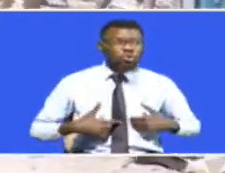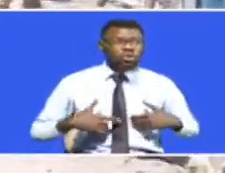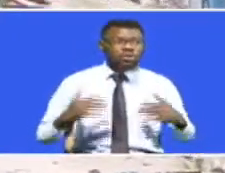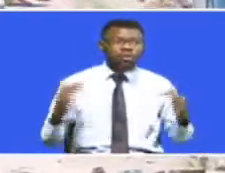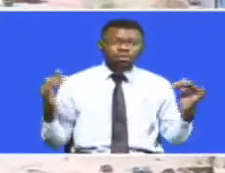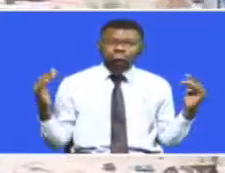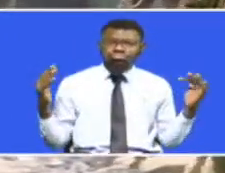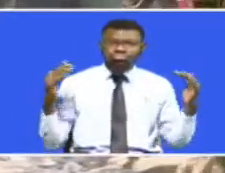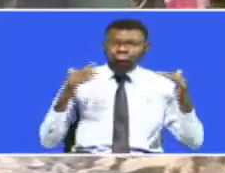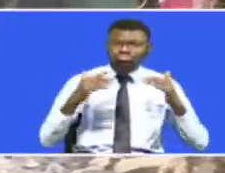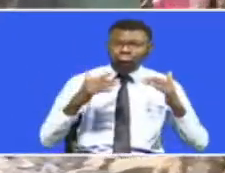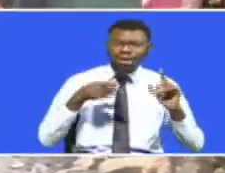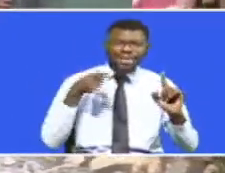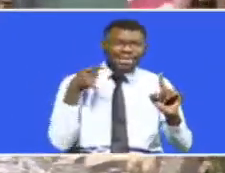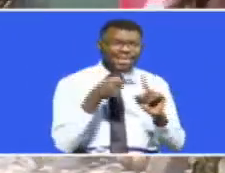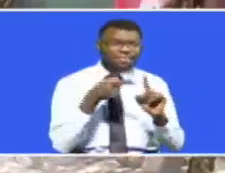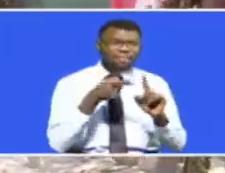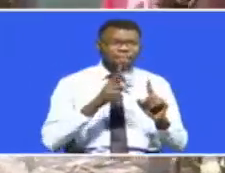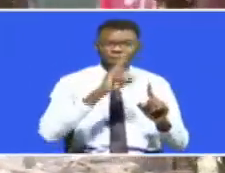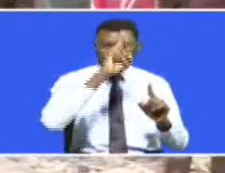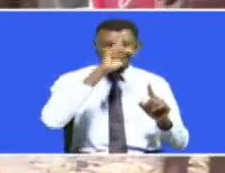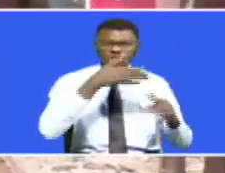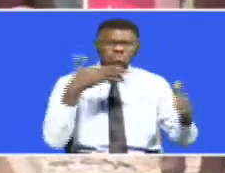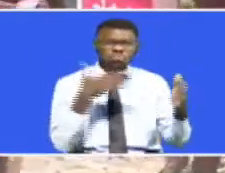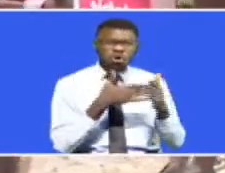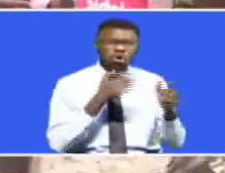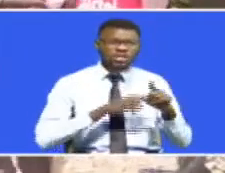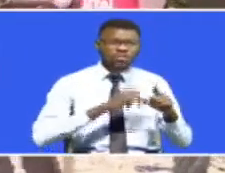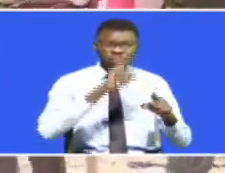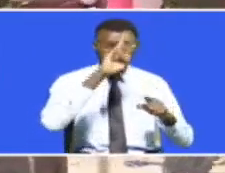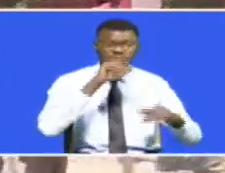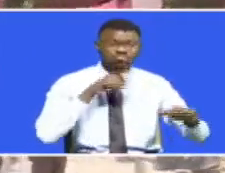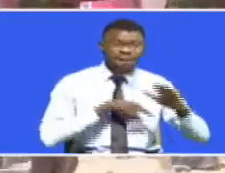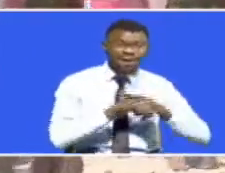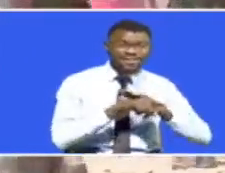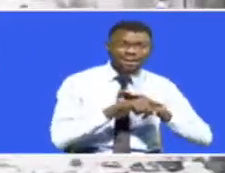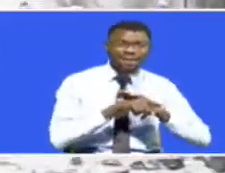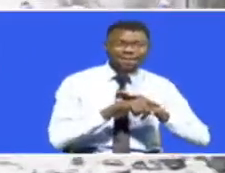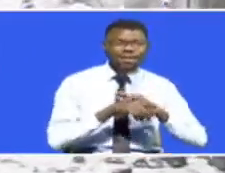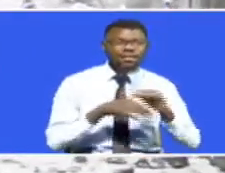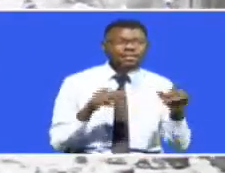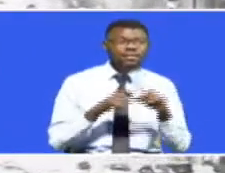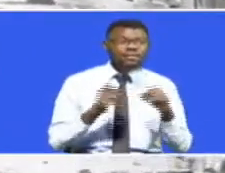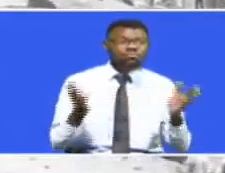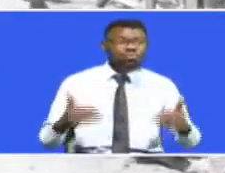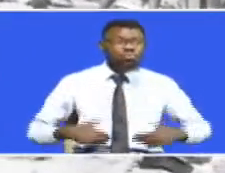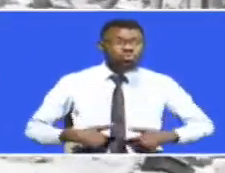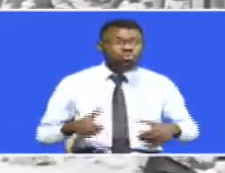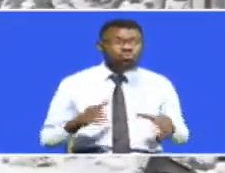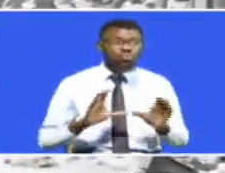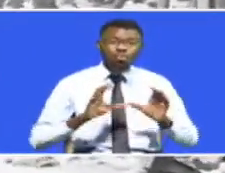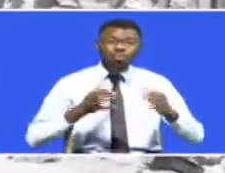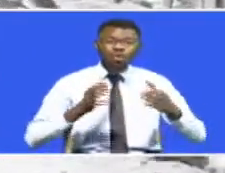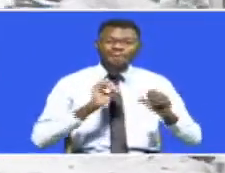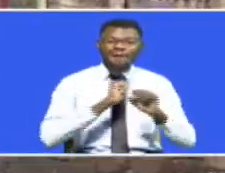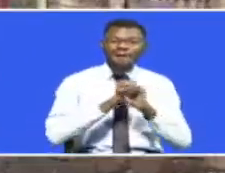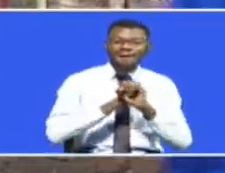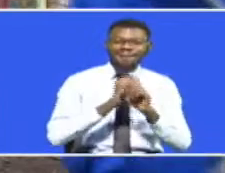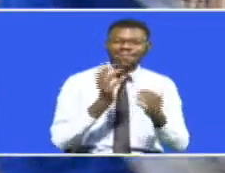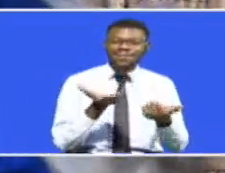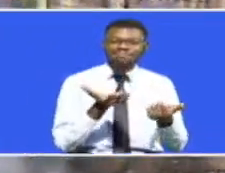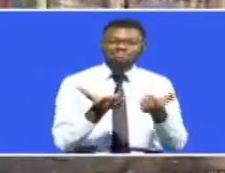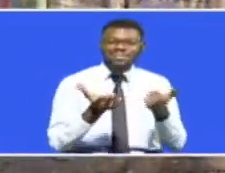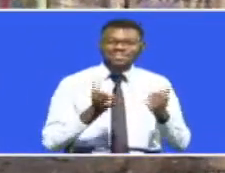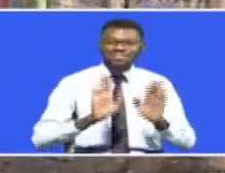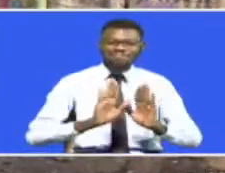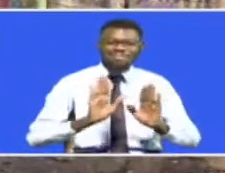strategically to repulse police officers trying to gain access. As we later learned, these youth were protecting these illegal businesses. For